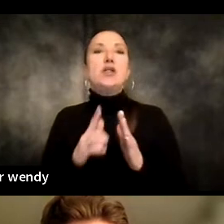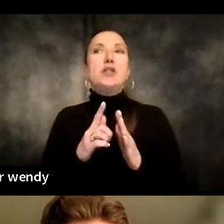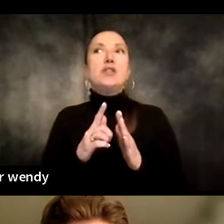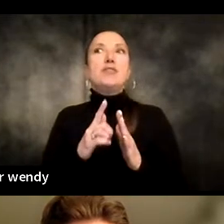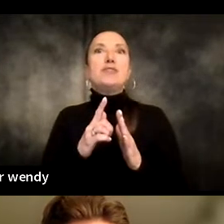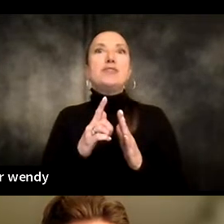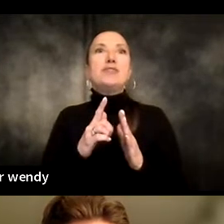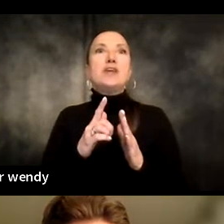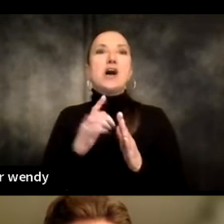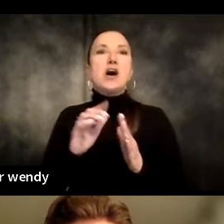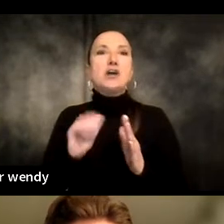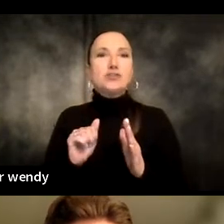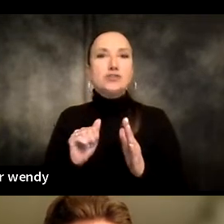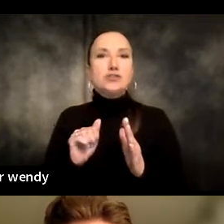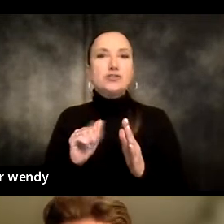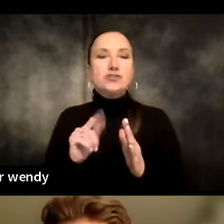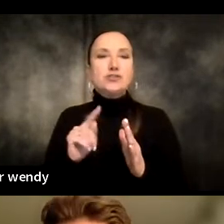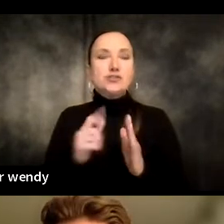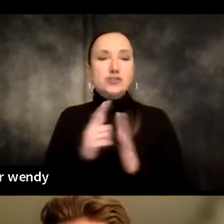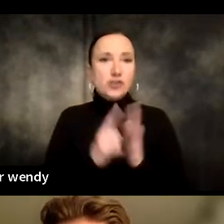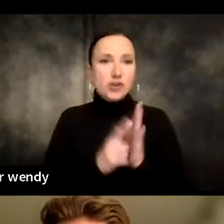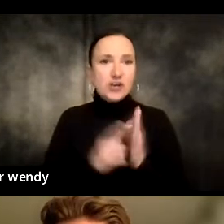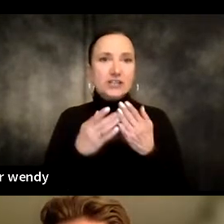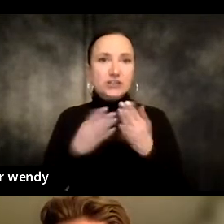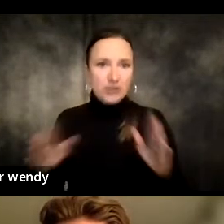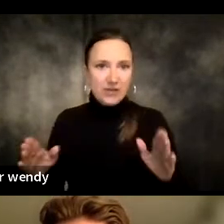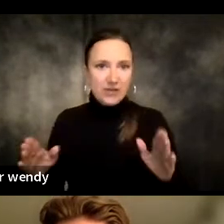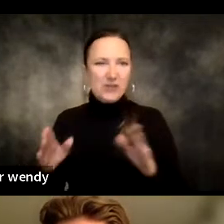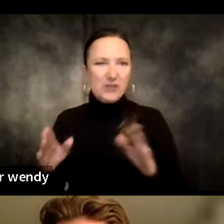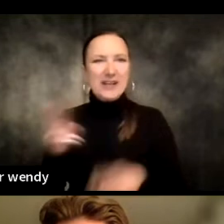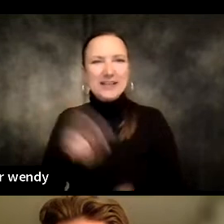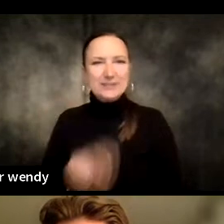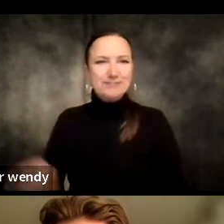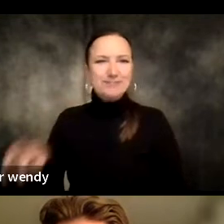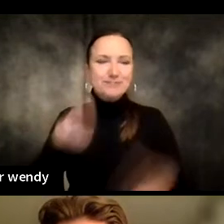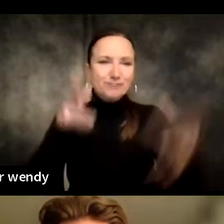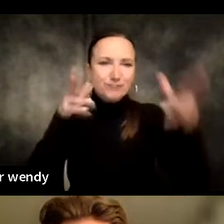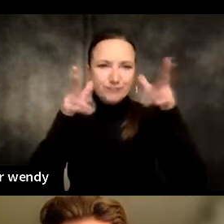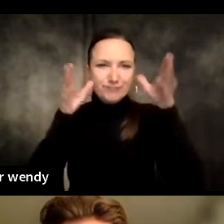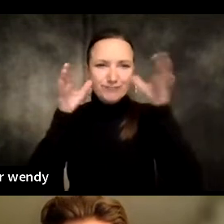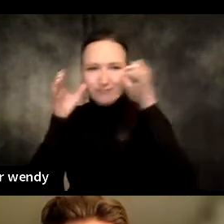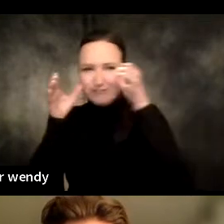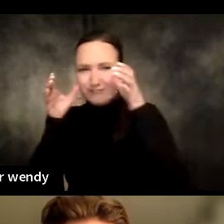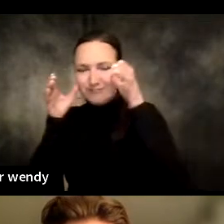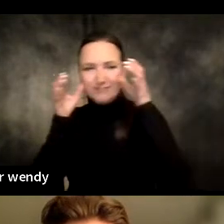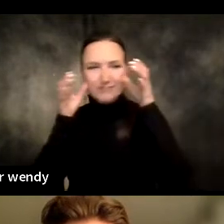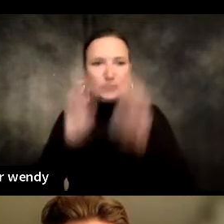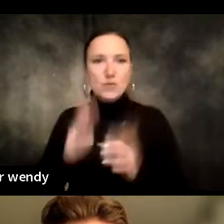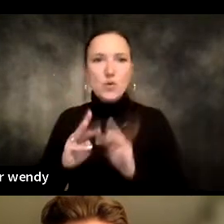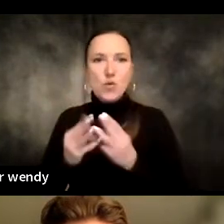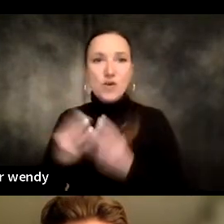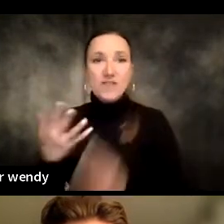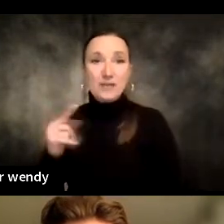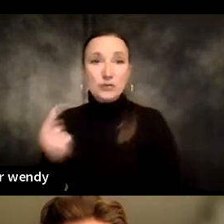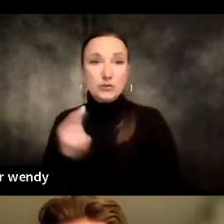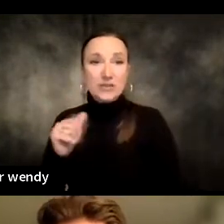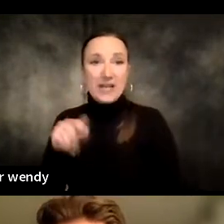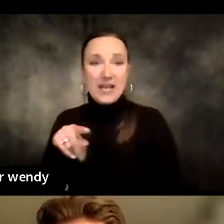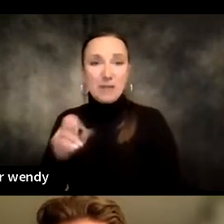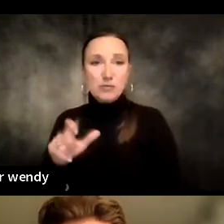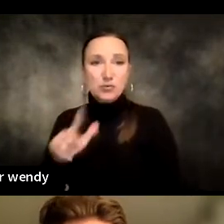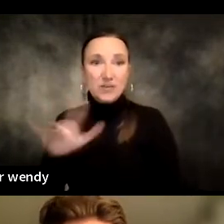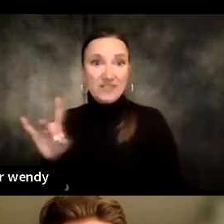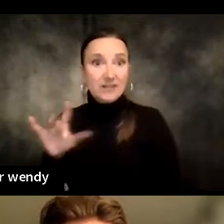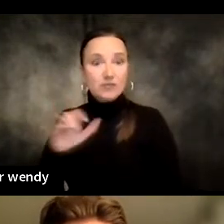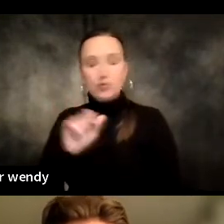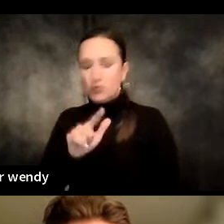his citywide engagement listening tour, and he'll be in Ward 5 on Tuesday, April 25th. So you guys can mark that